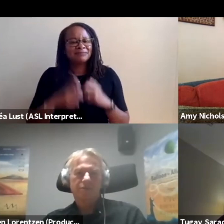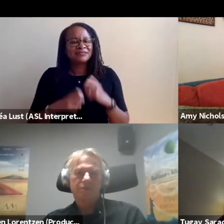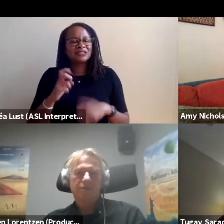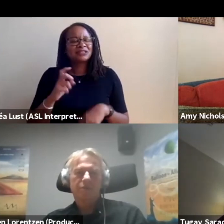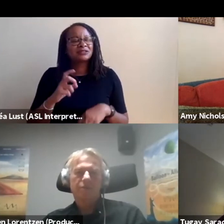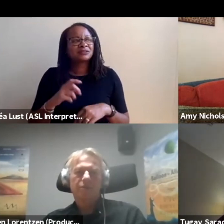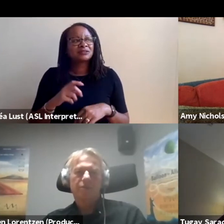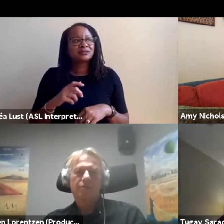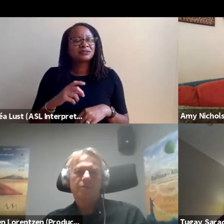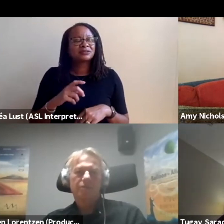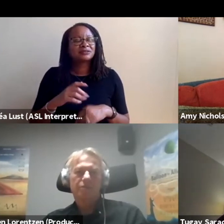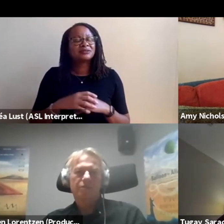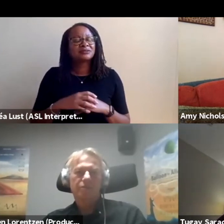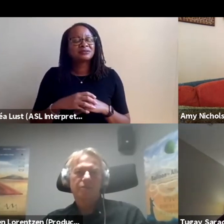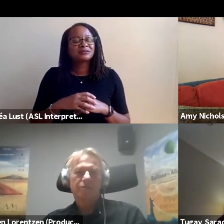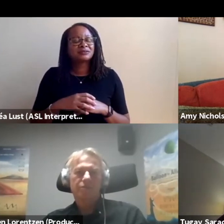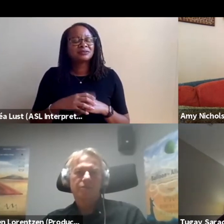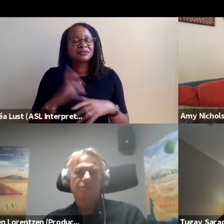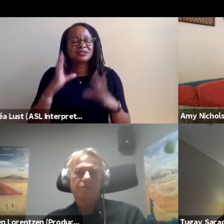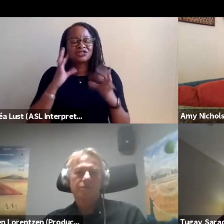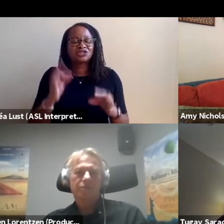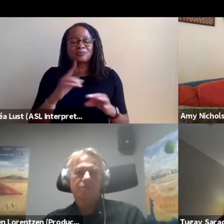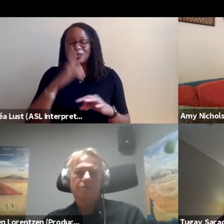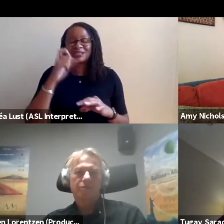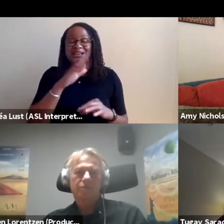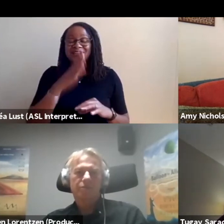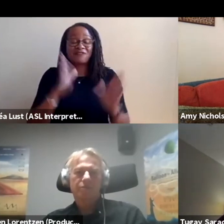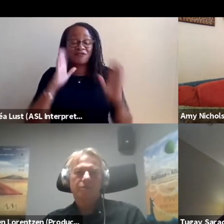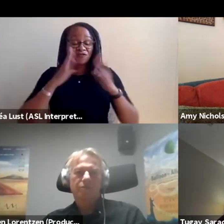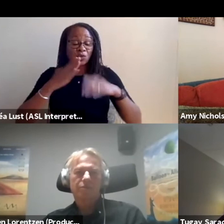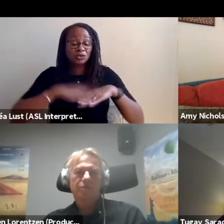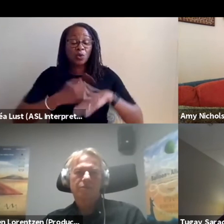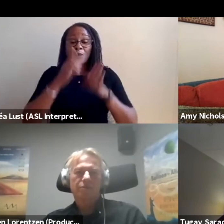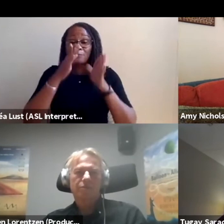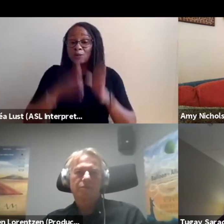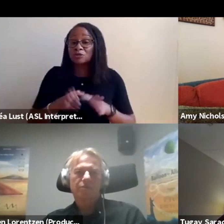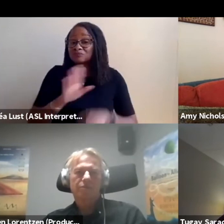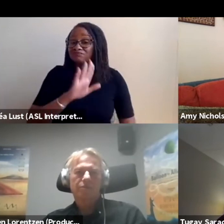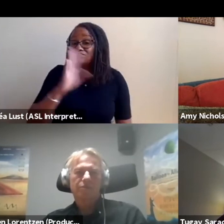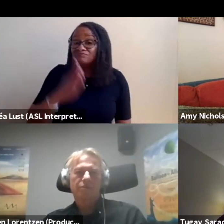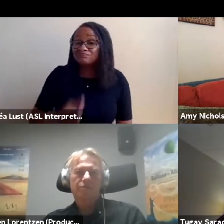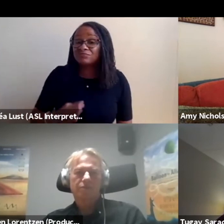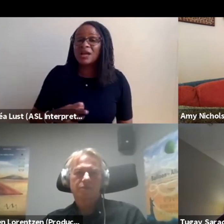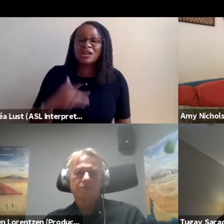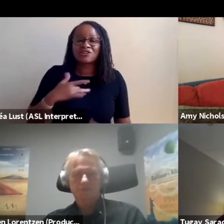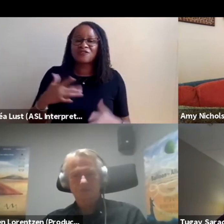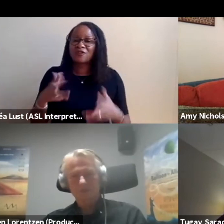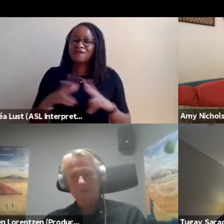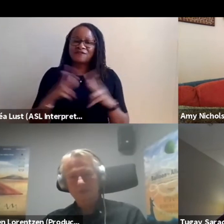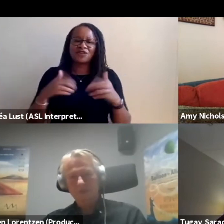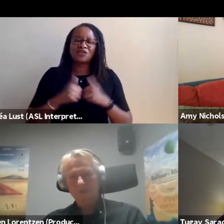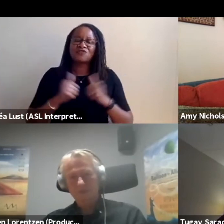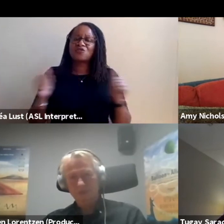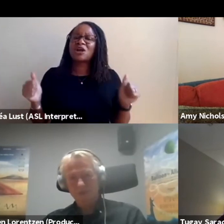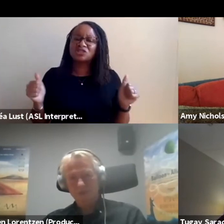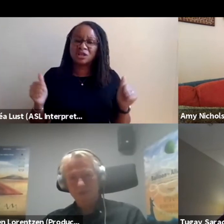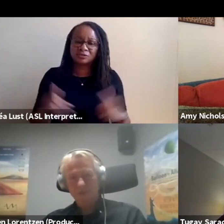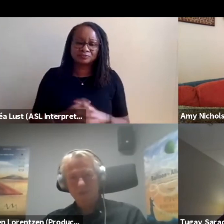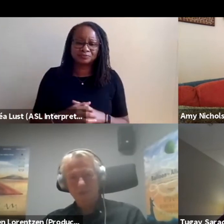never portrayed a person. And it's like, you feel very fragile because, what happens